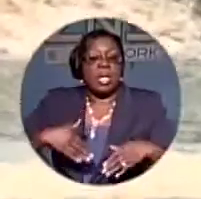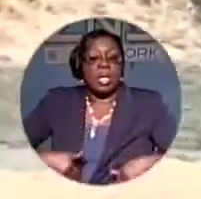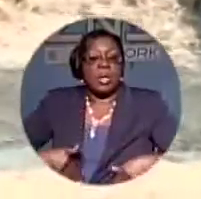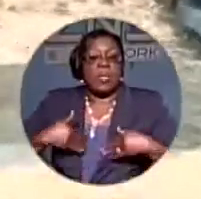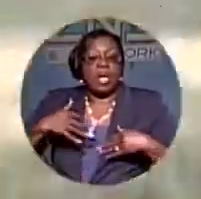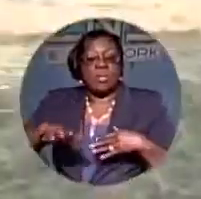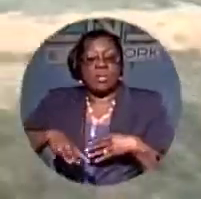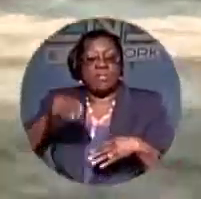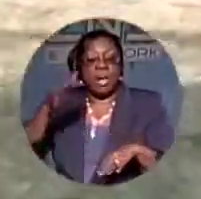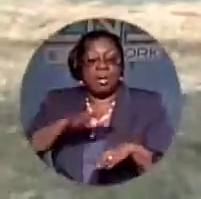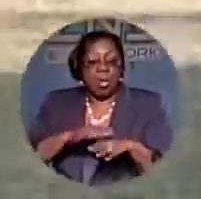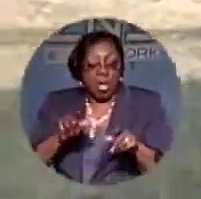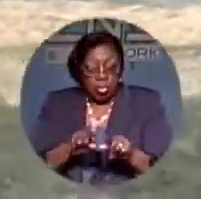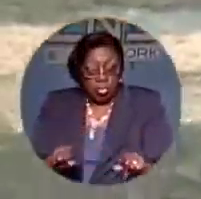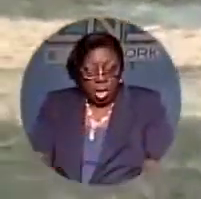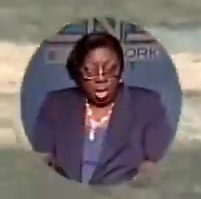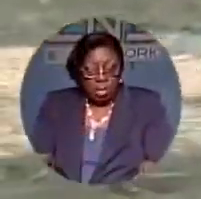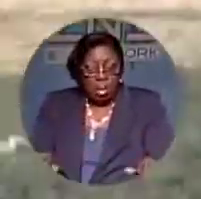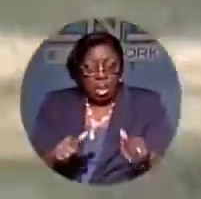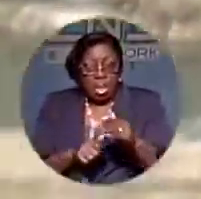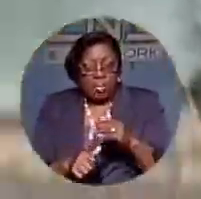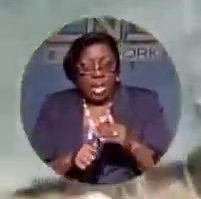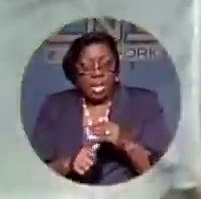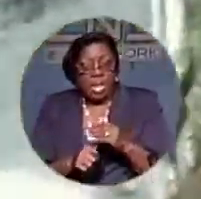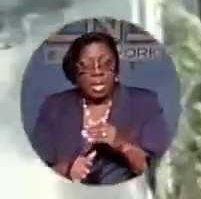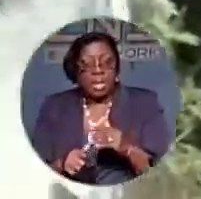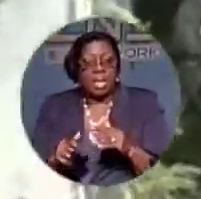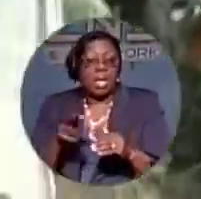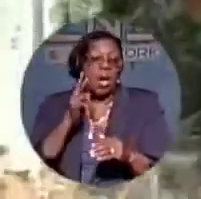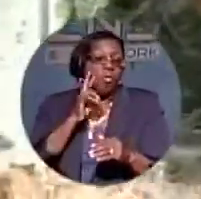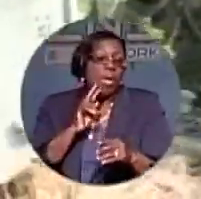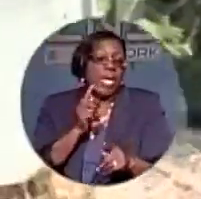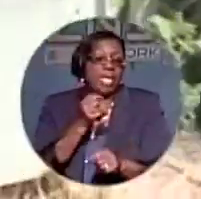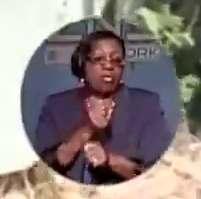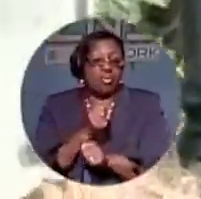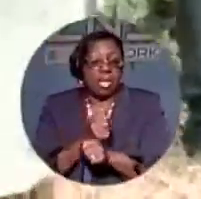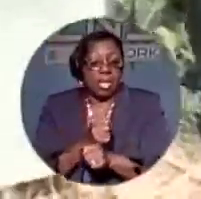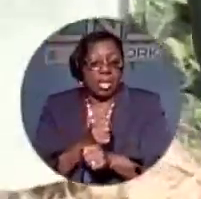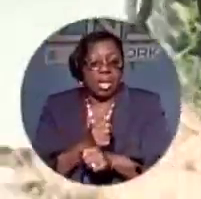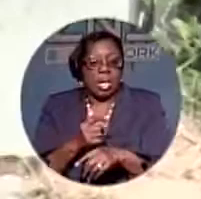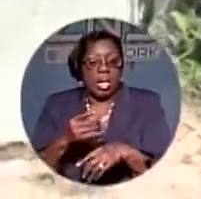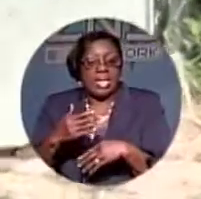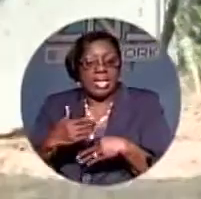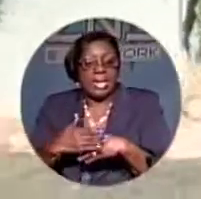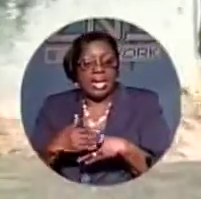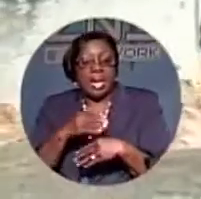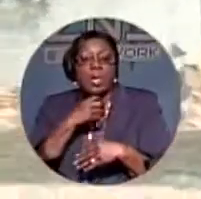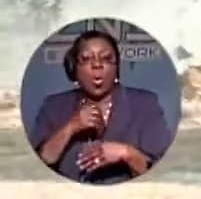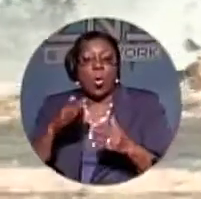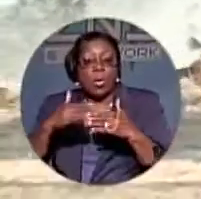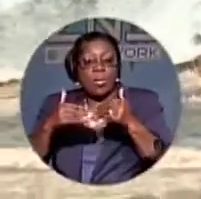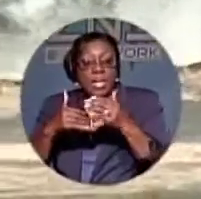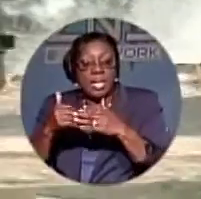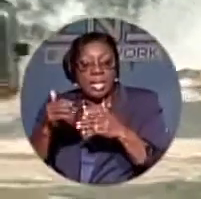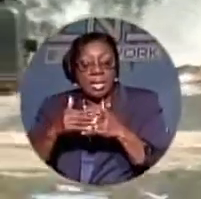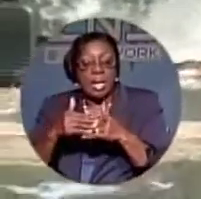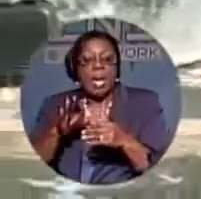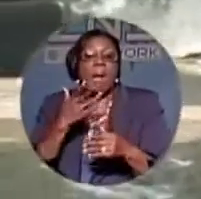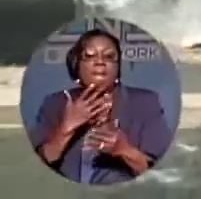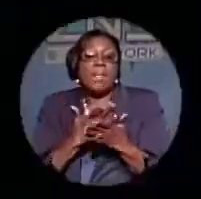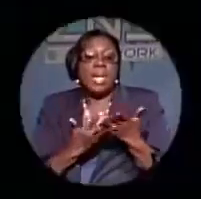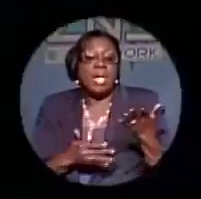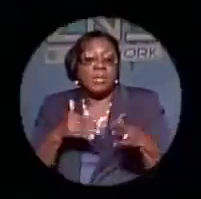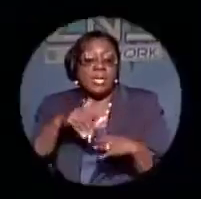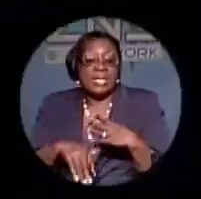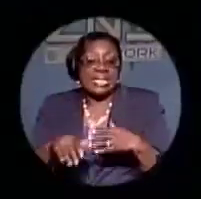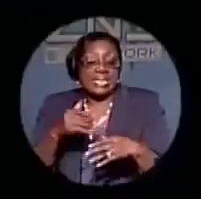ground partially beneath a red Dodge Ram and an abandoned structure on the property. Blood was splattered on the inside of the vehicle,